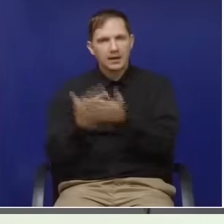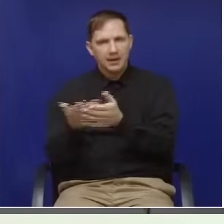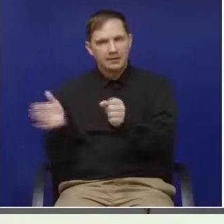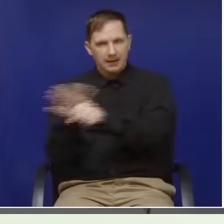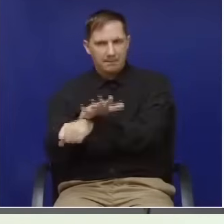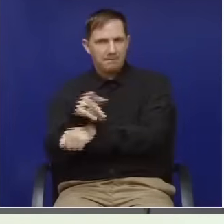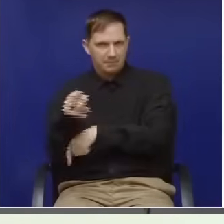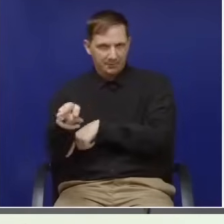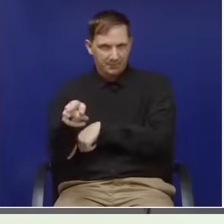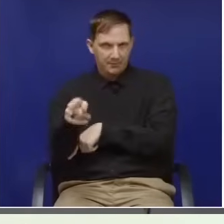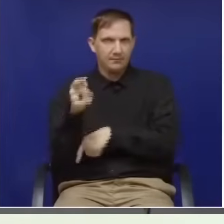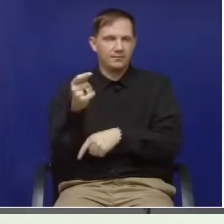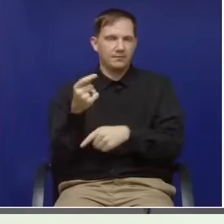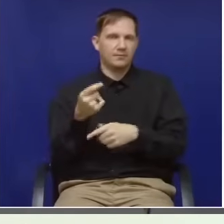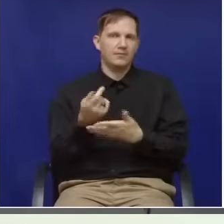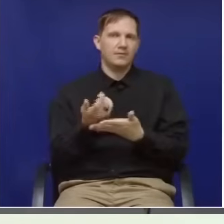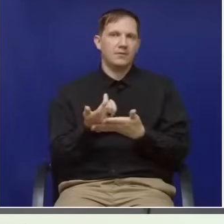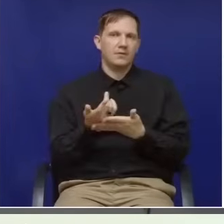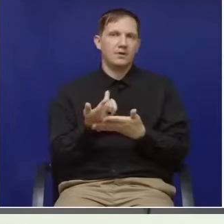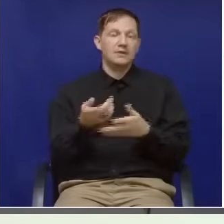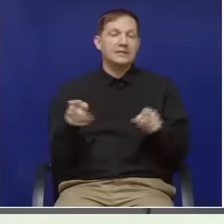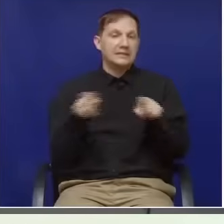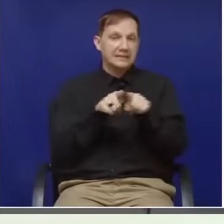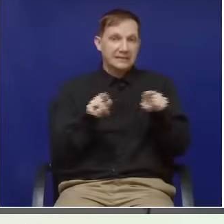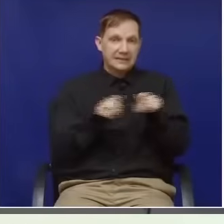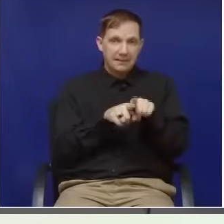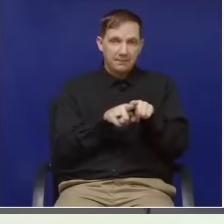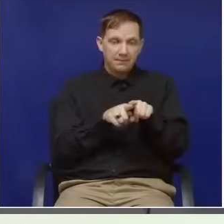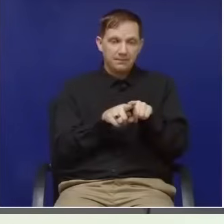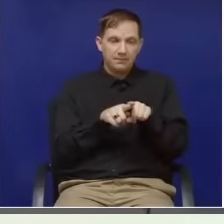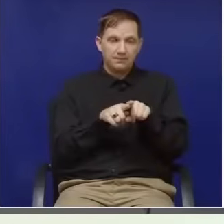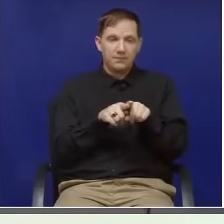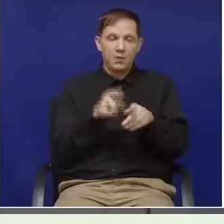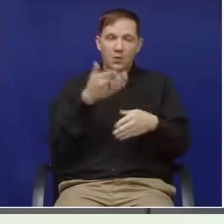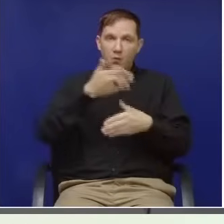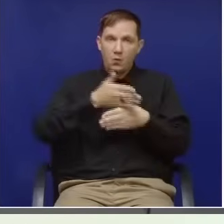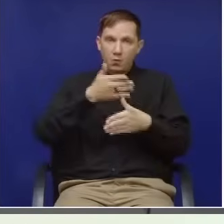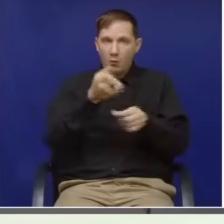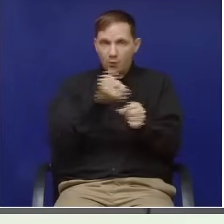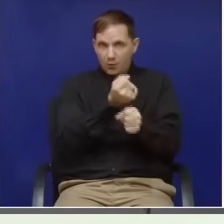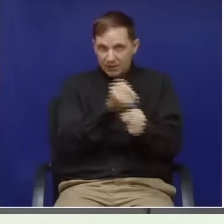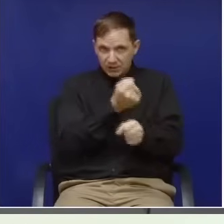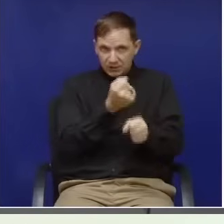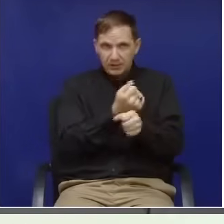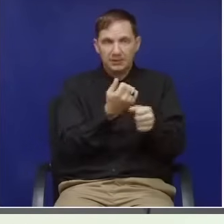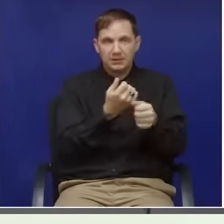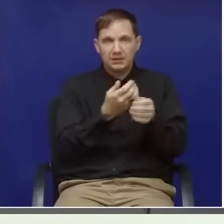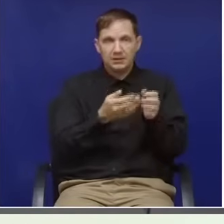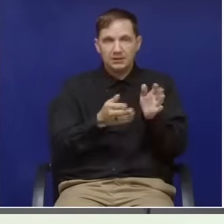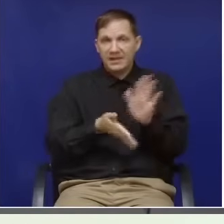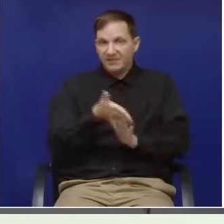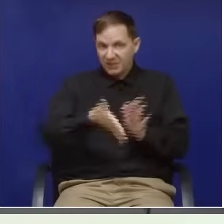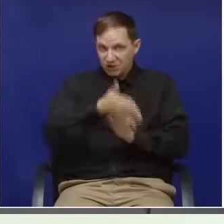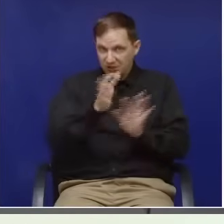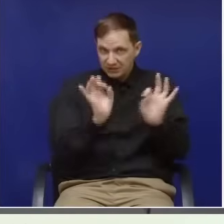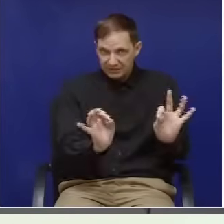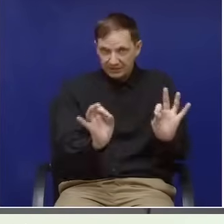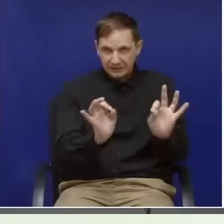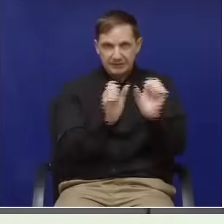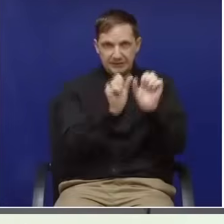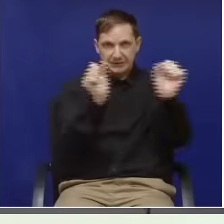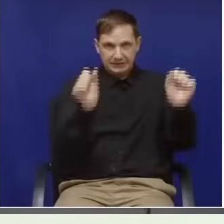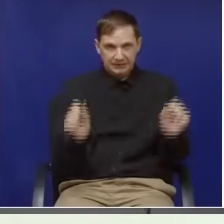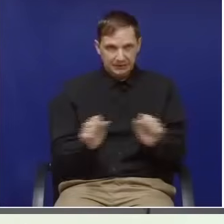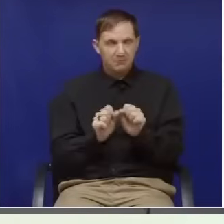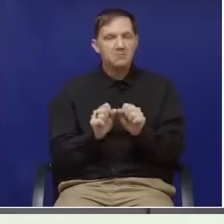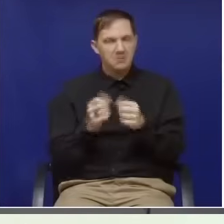have been worse off. But similarly as well, operational efficiency management systems have been put in place by the